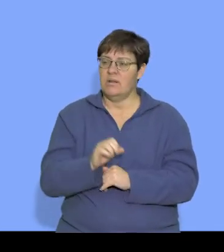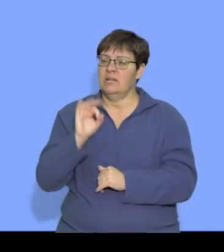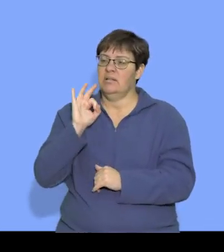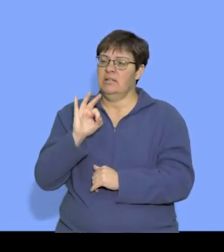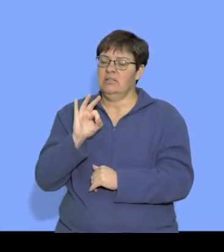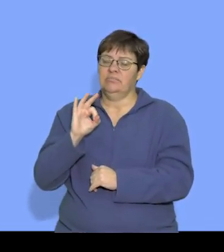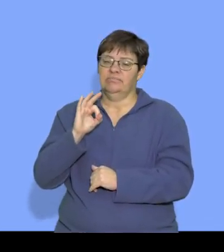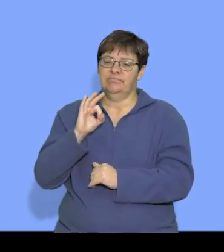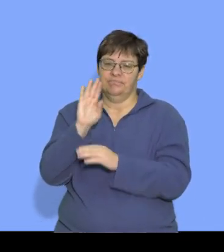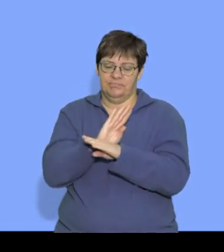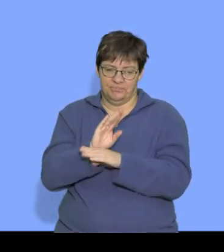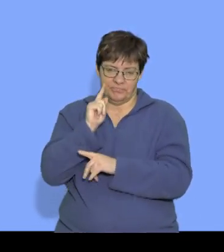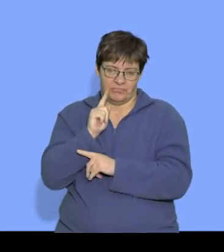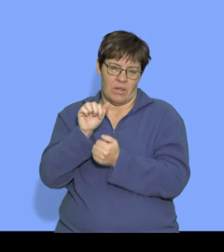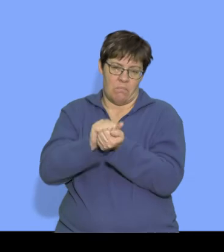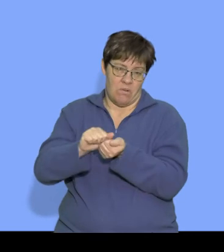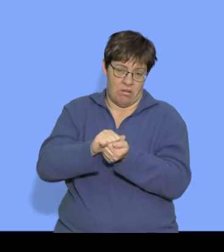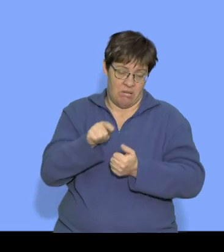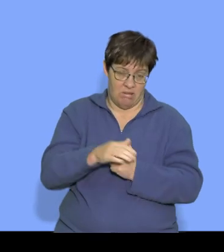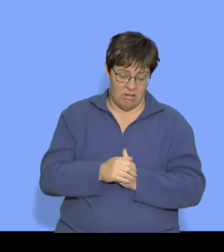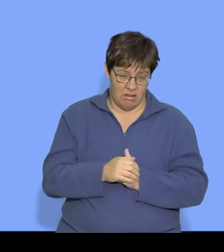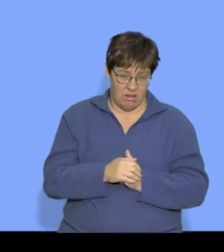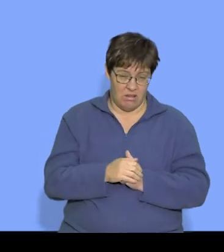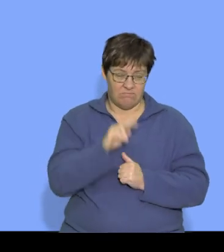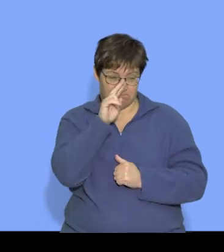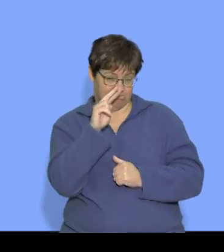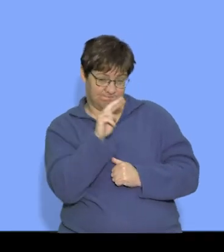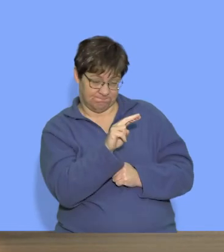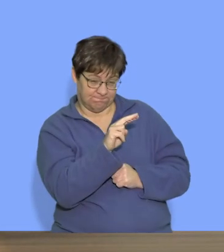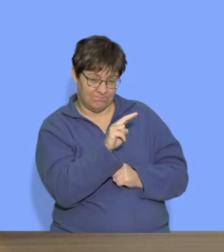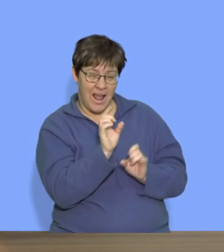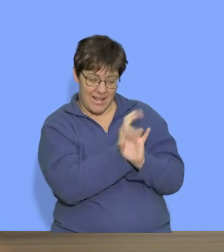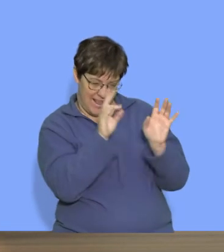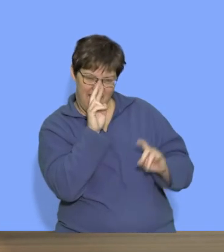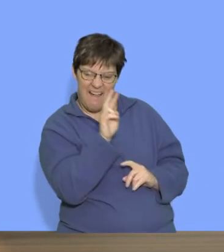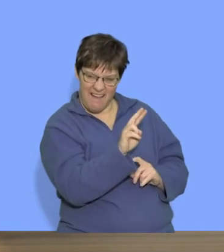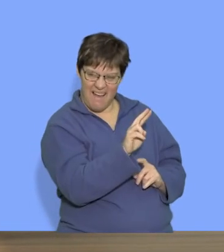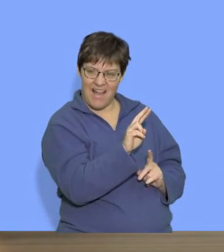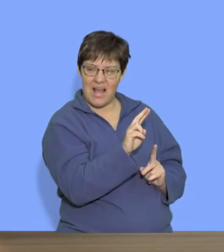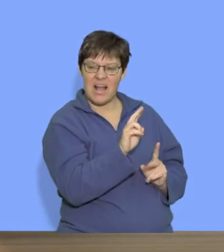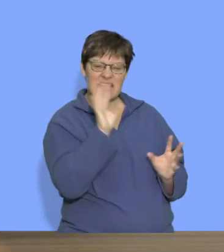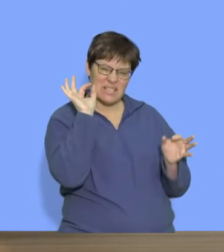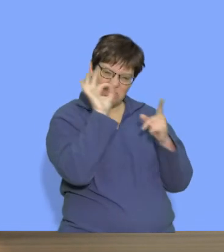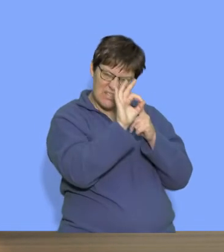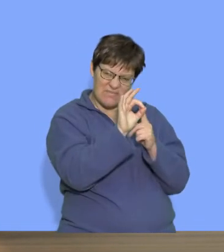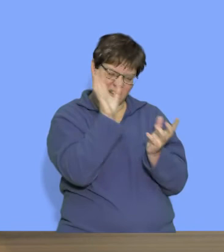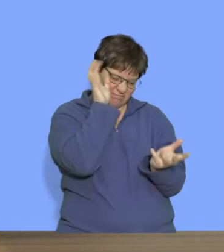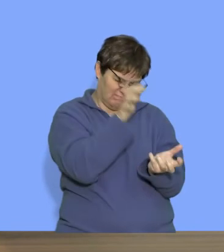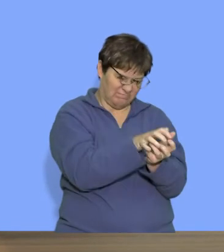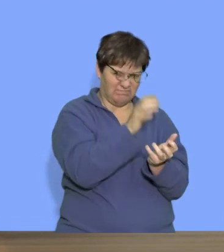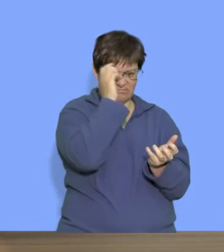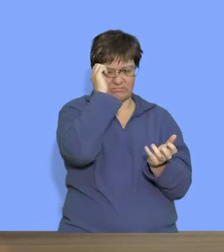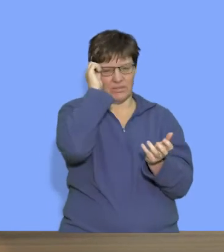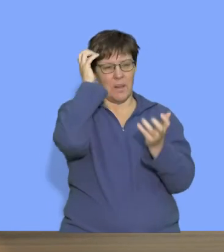3 molars there. And so if we look at that, you can clearly see how these jaws are specifically